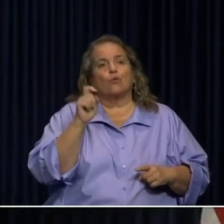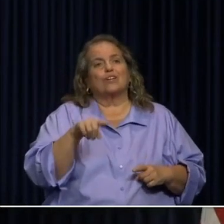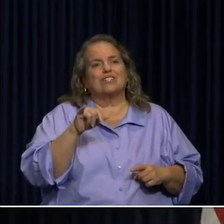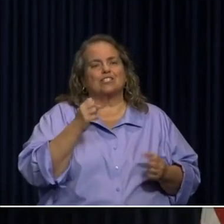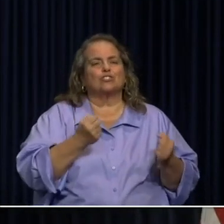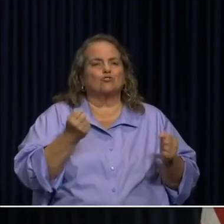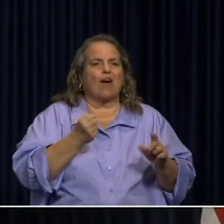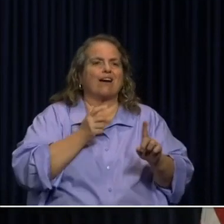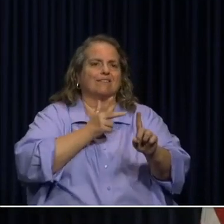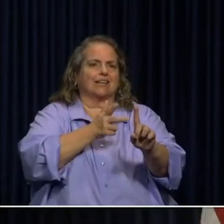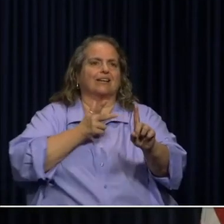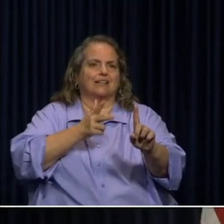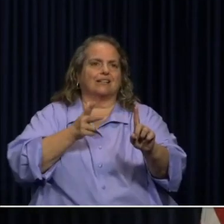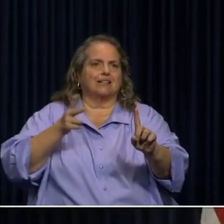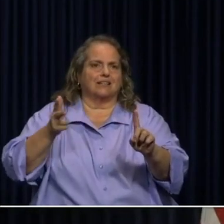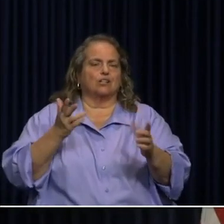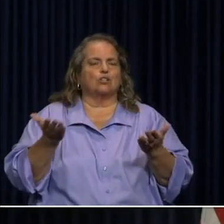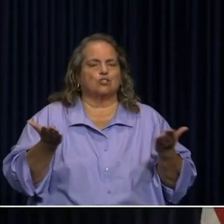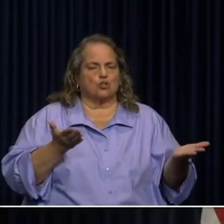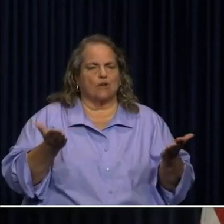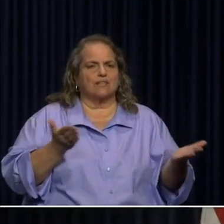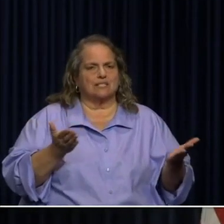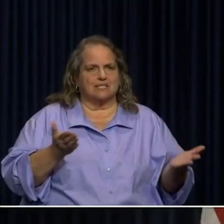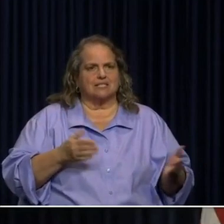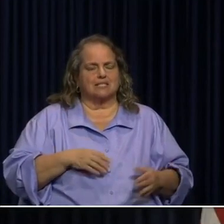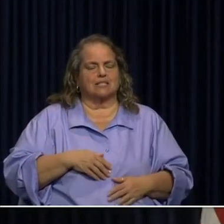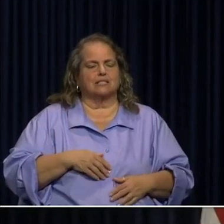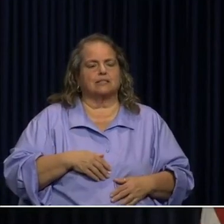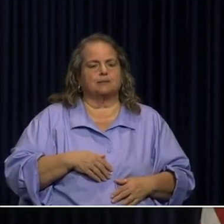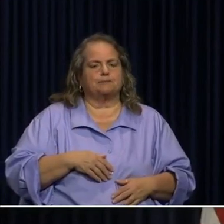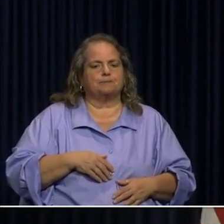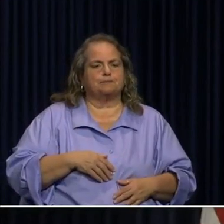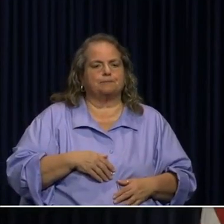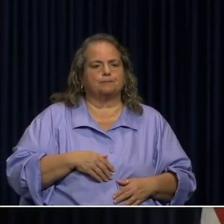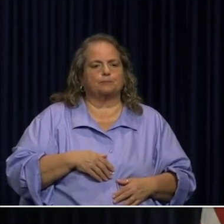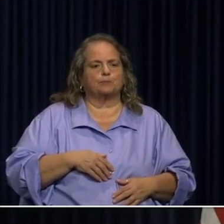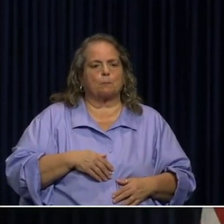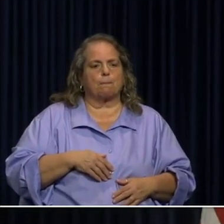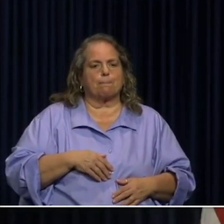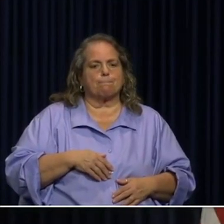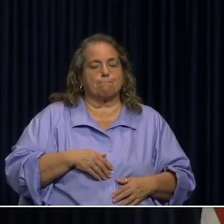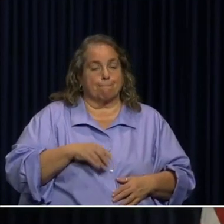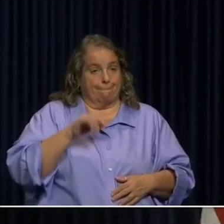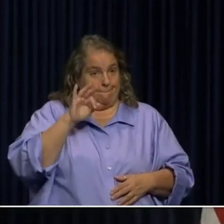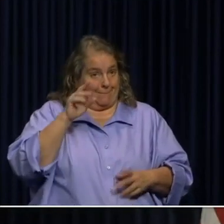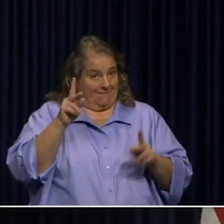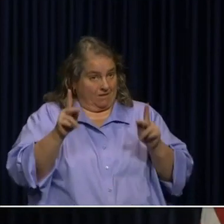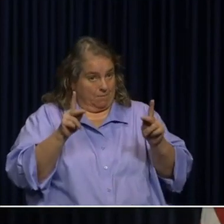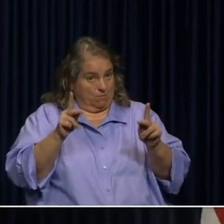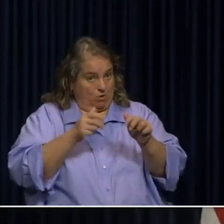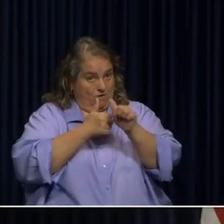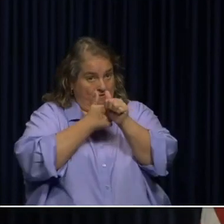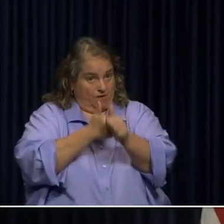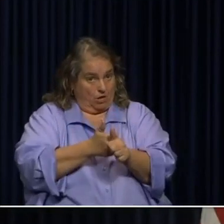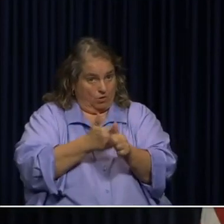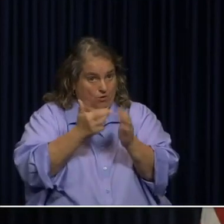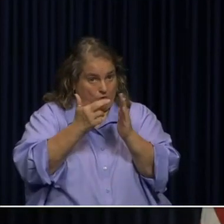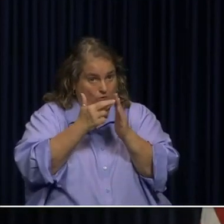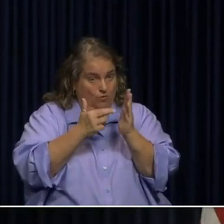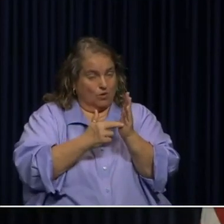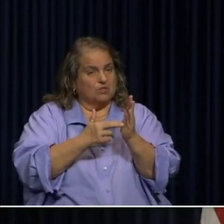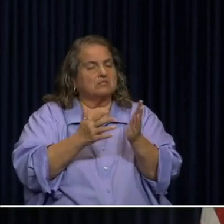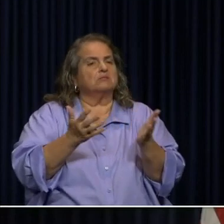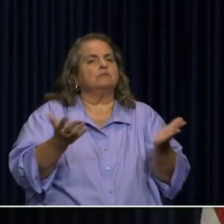on drive-in services. Now, this is something that while if people follow the rules, that we believe